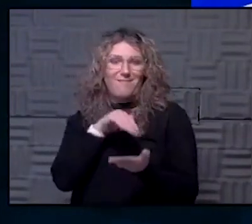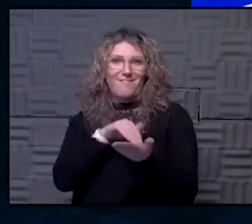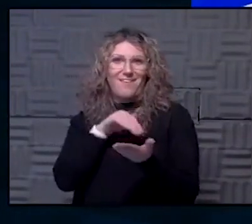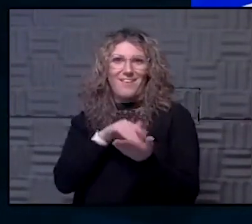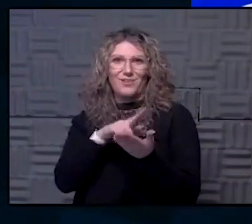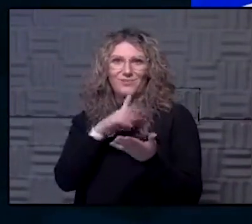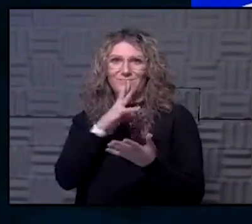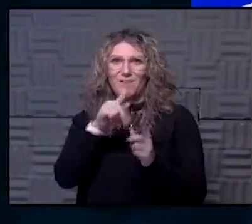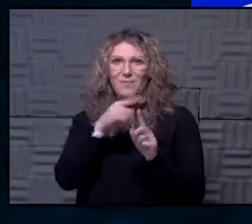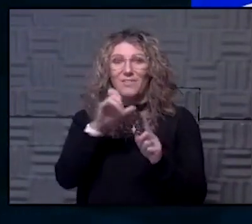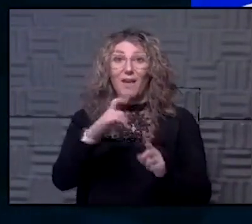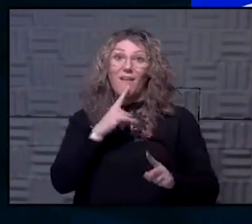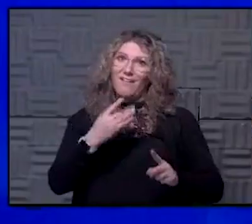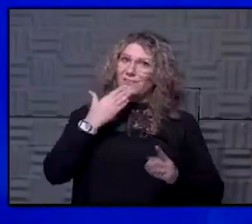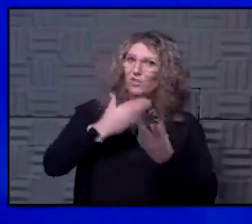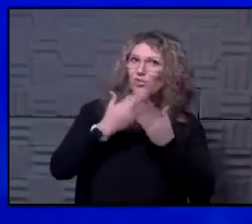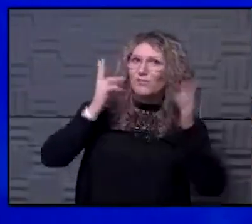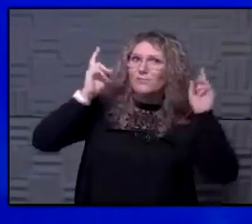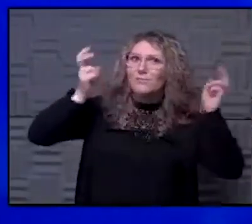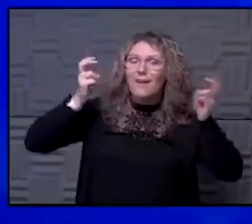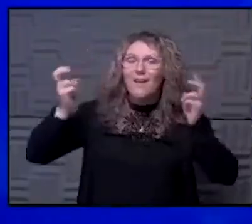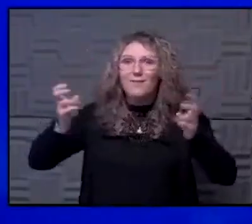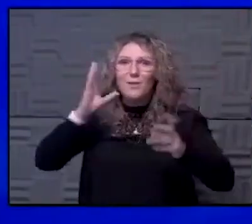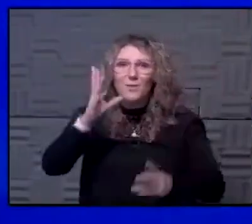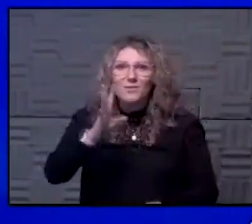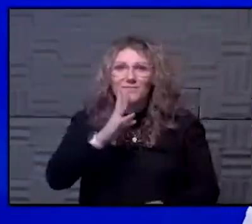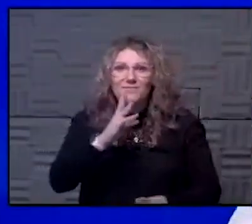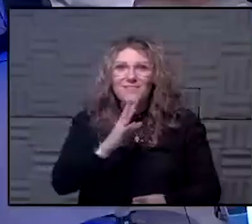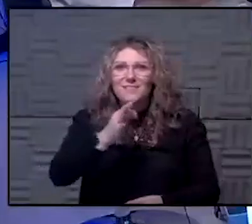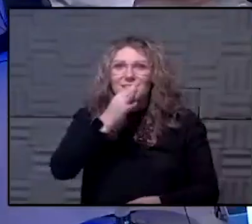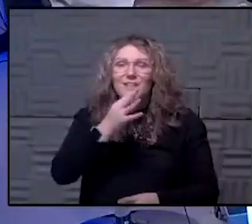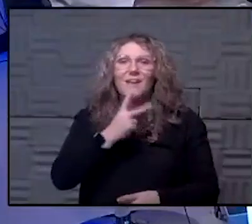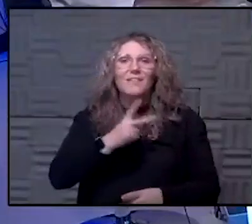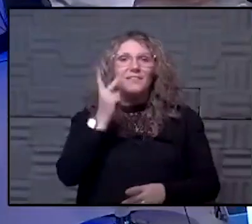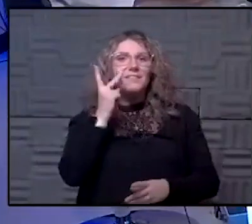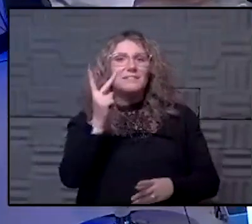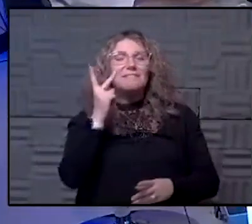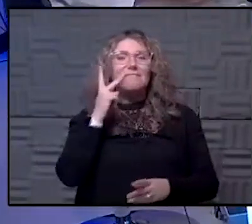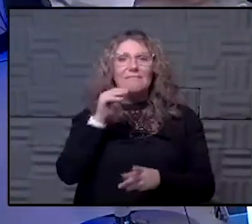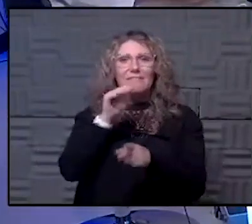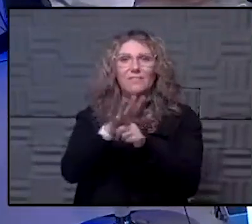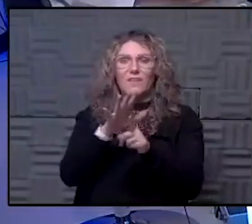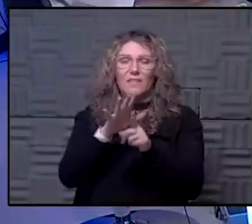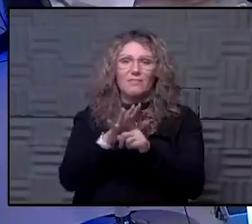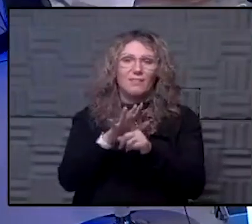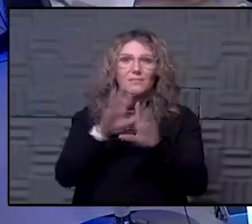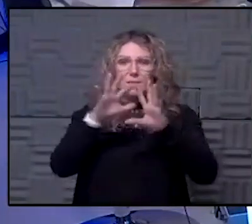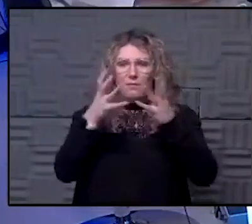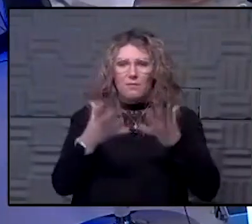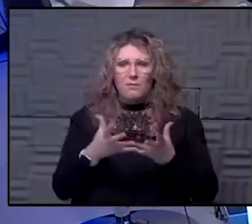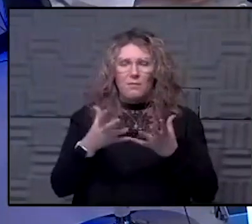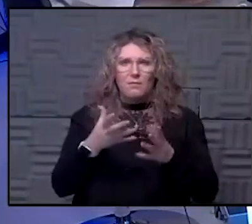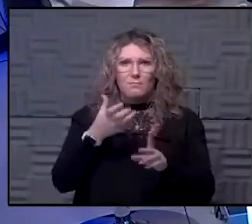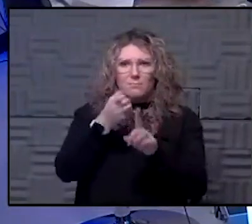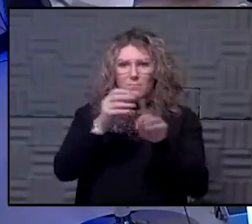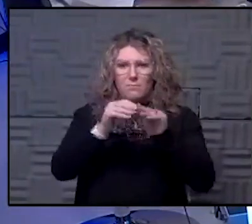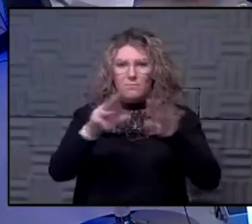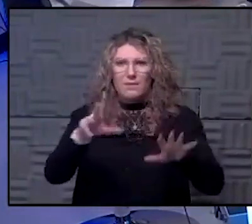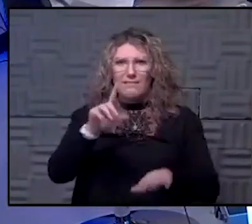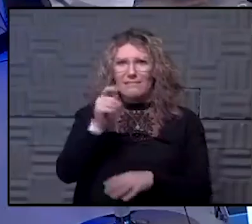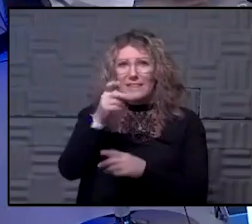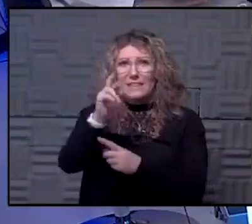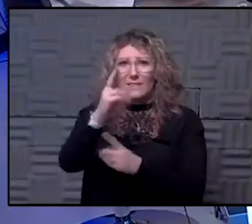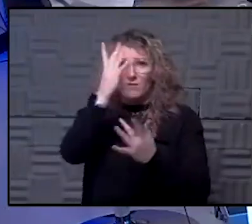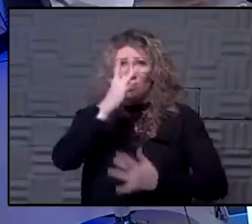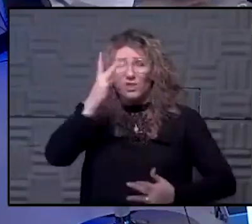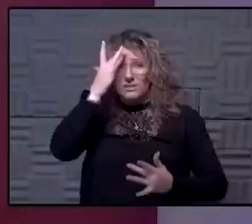more about this. I think it is a good topic, and we're going to talk about it soon. Well, I think we're going to see the effects of this pandemic on liver disease from both the fatty